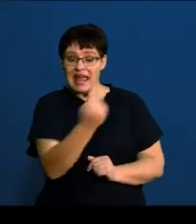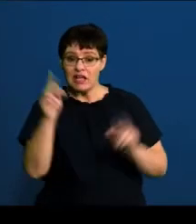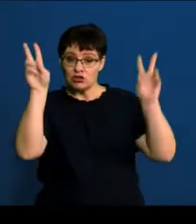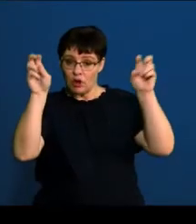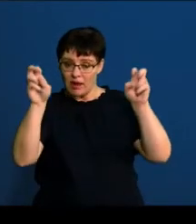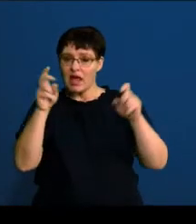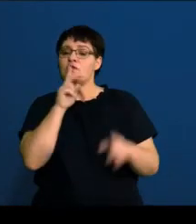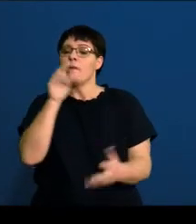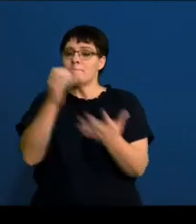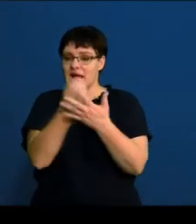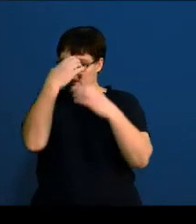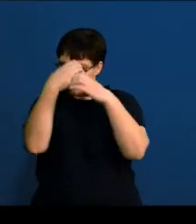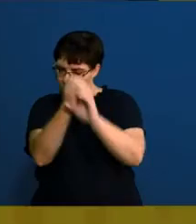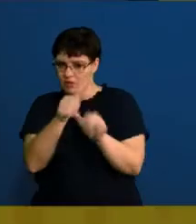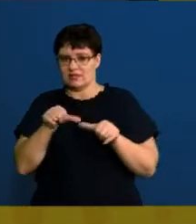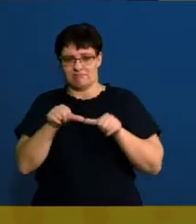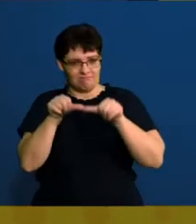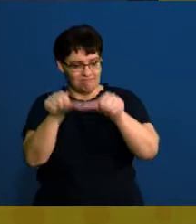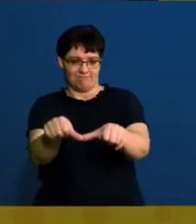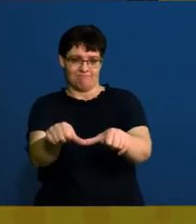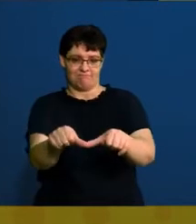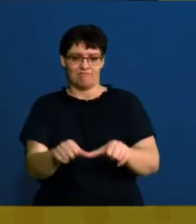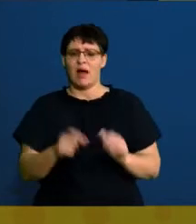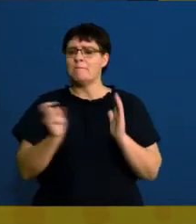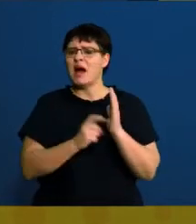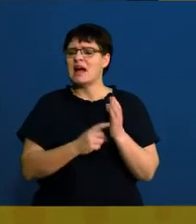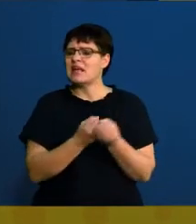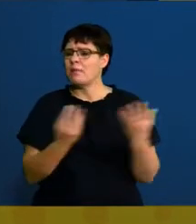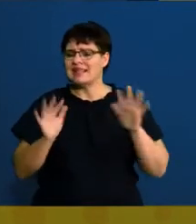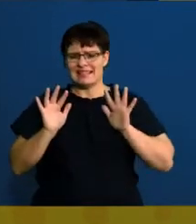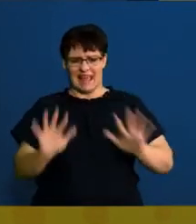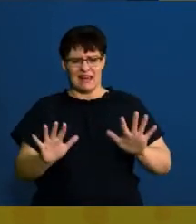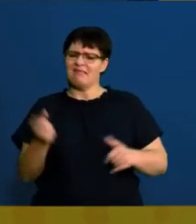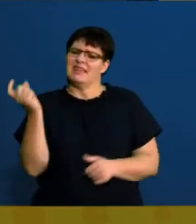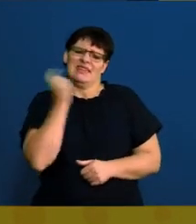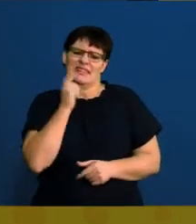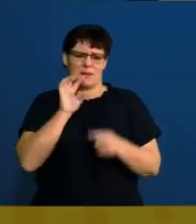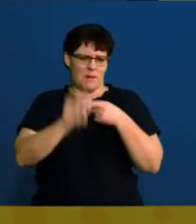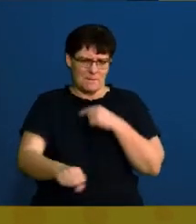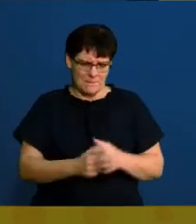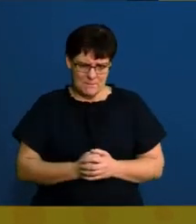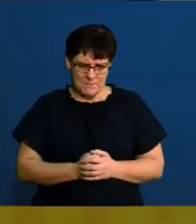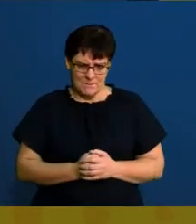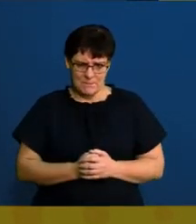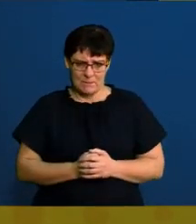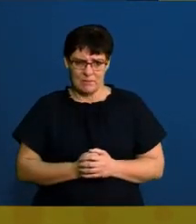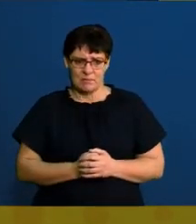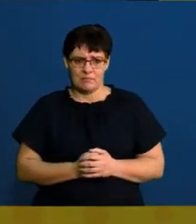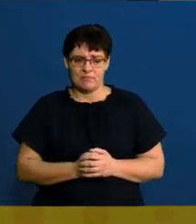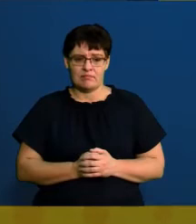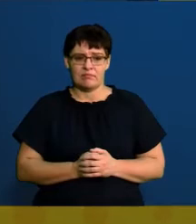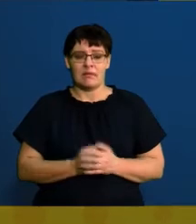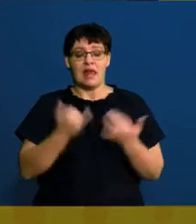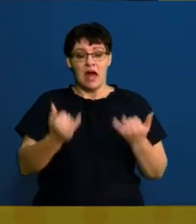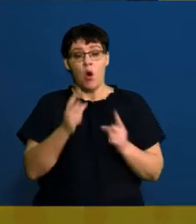focused. That's very, very important. This is 10 marks, very easy, 10 marks. Then, these are the